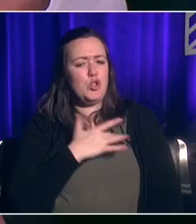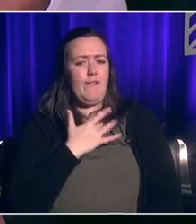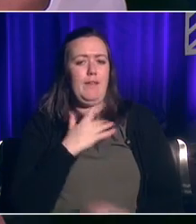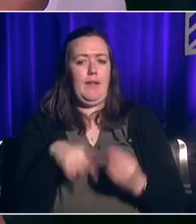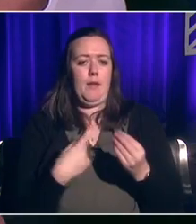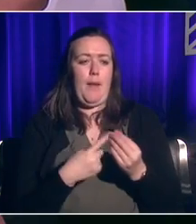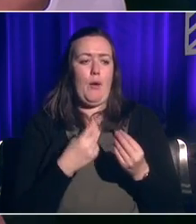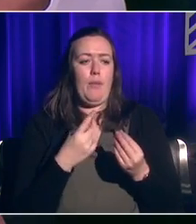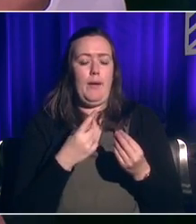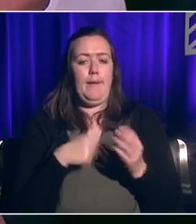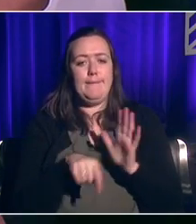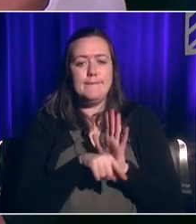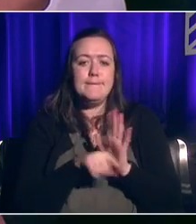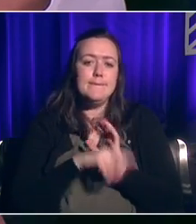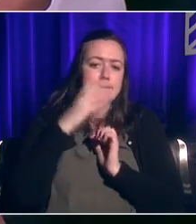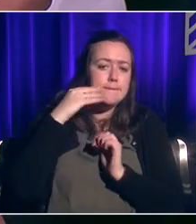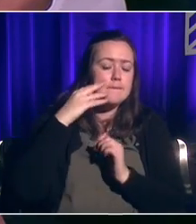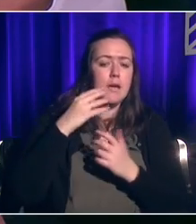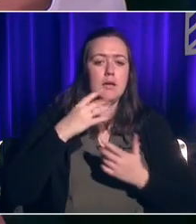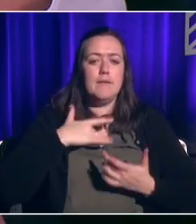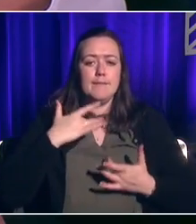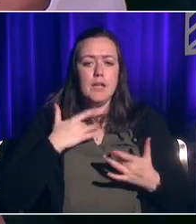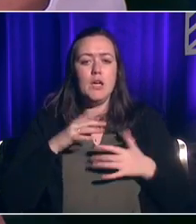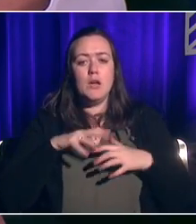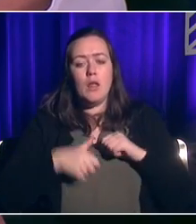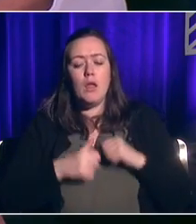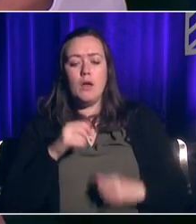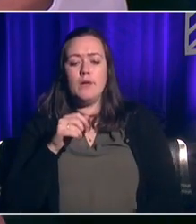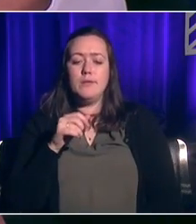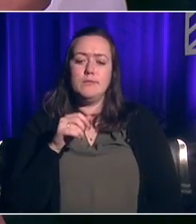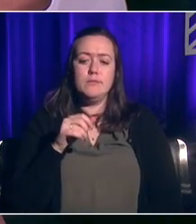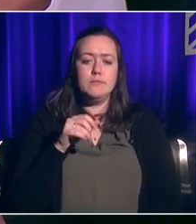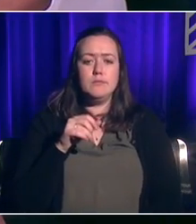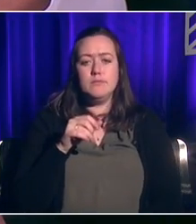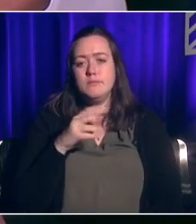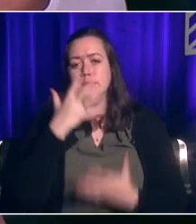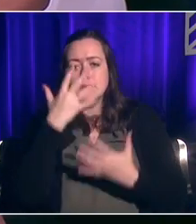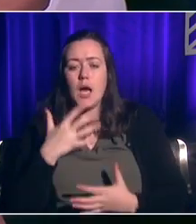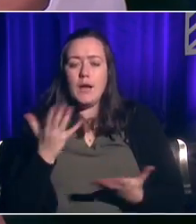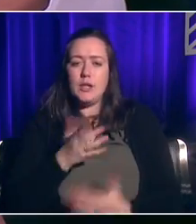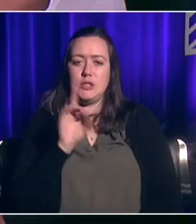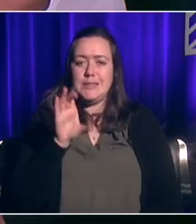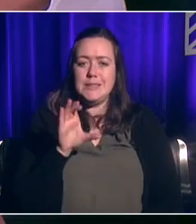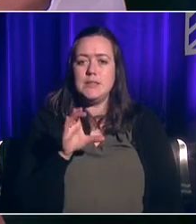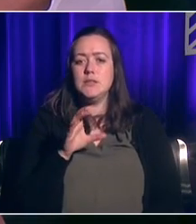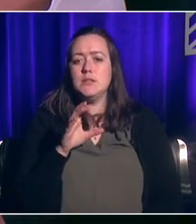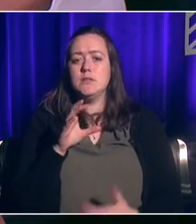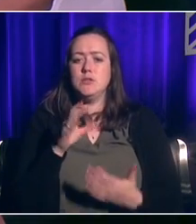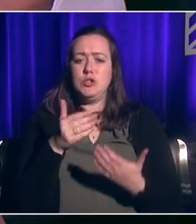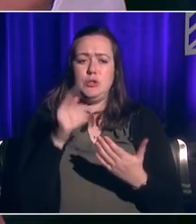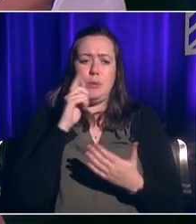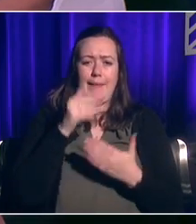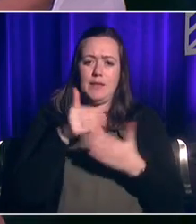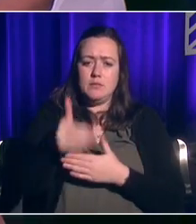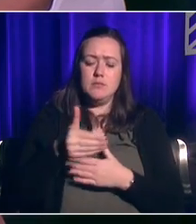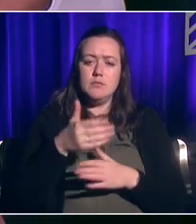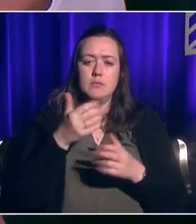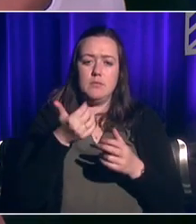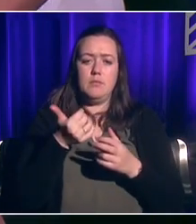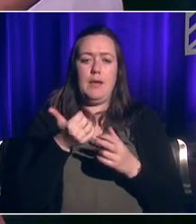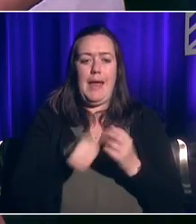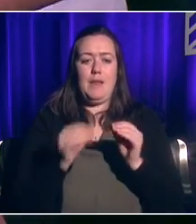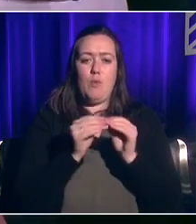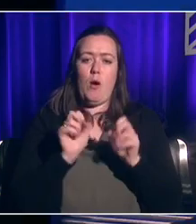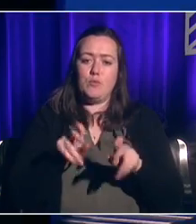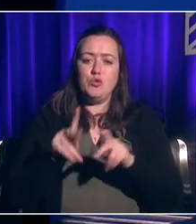in D.C. and outside about what's happening. Are there opportunities? Where do you see some of the kind of the near-term opportunities, maybe even before 2018, 2020?